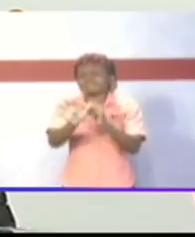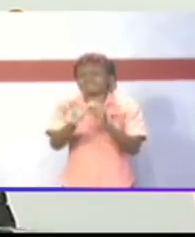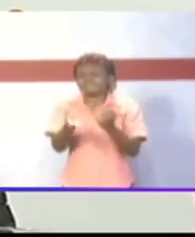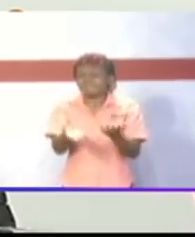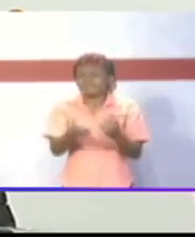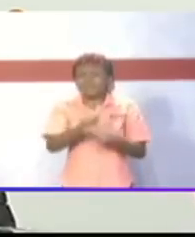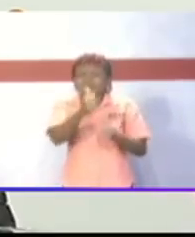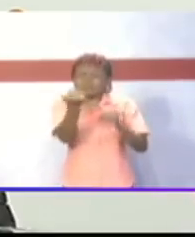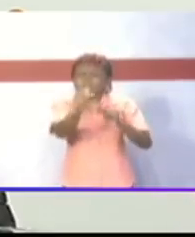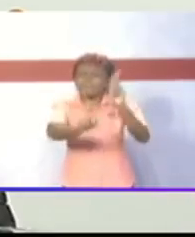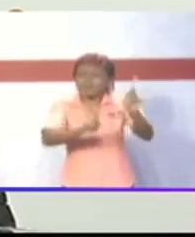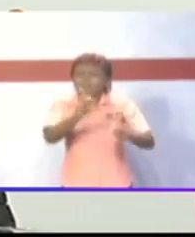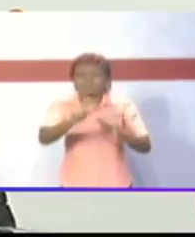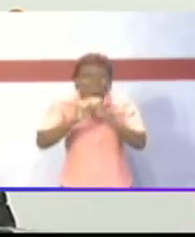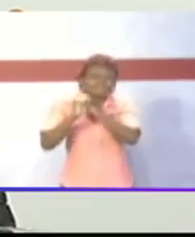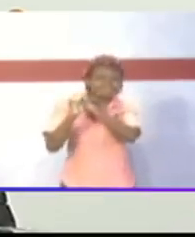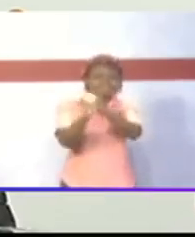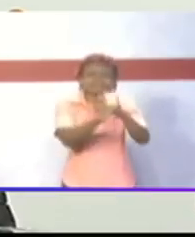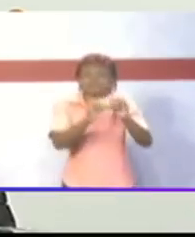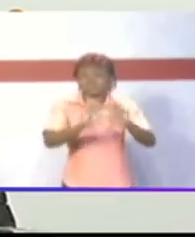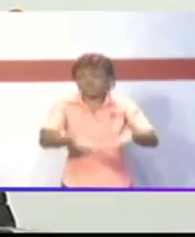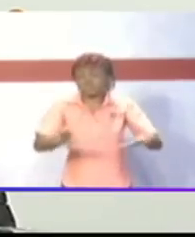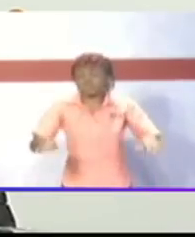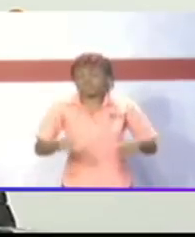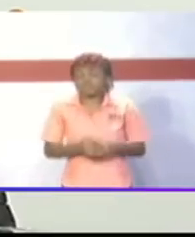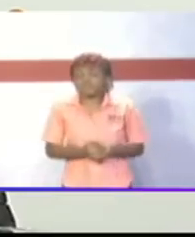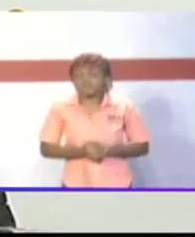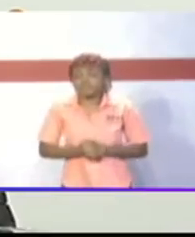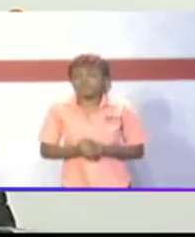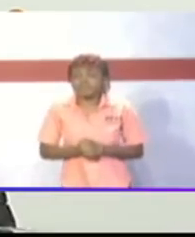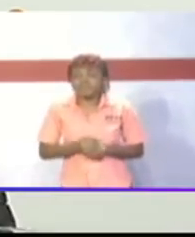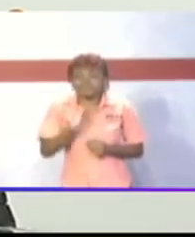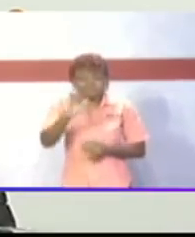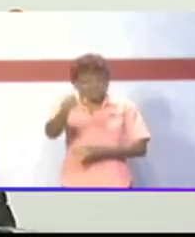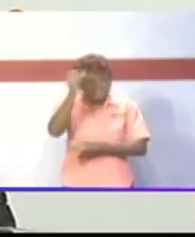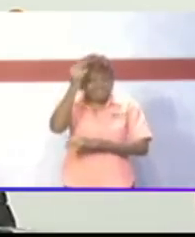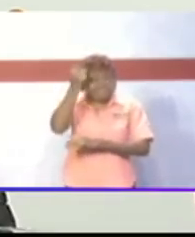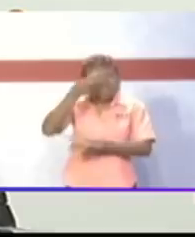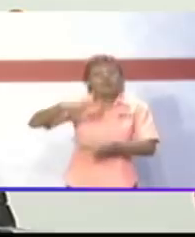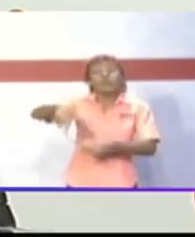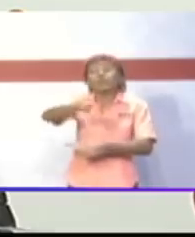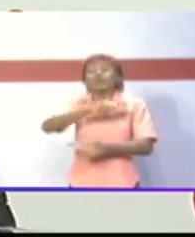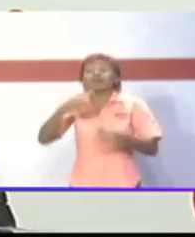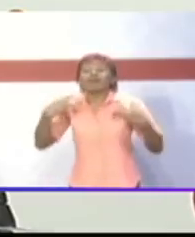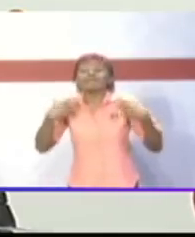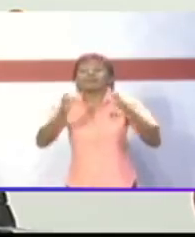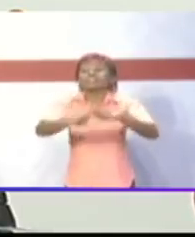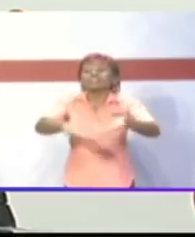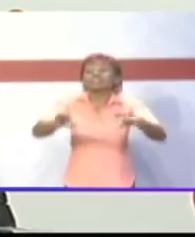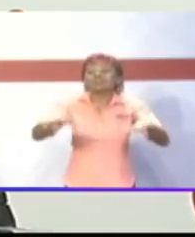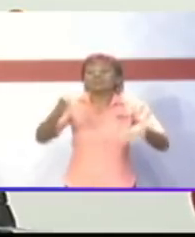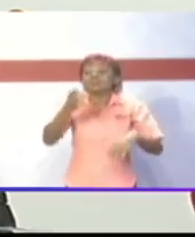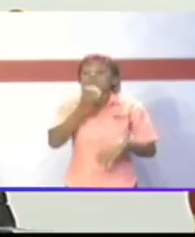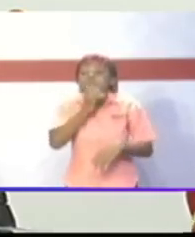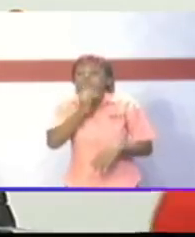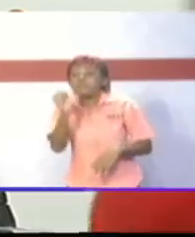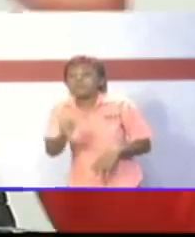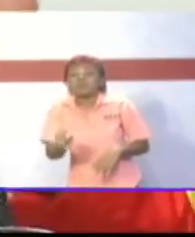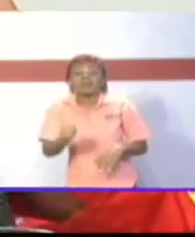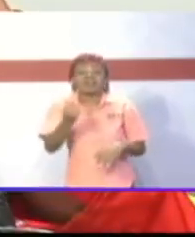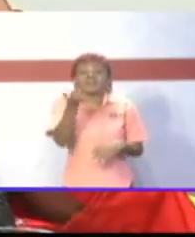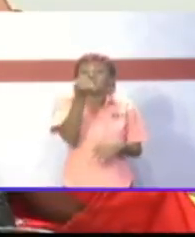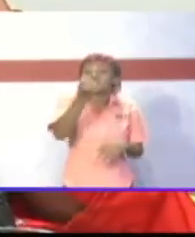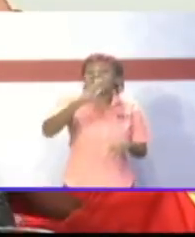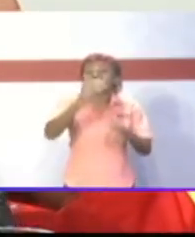So the issue of protecting those 12 and under right now really falls on the 12 and